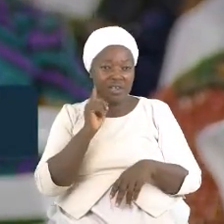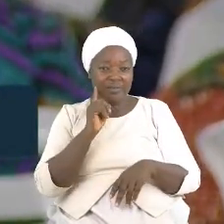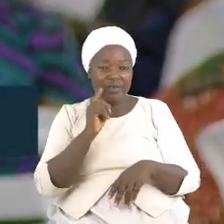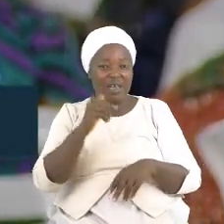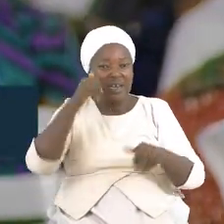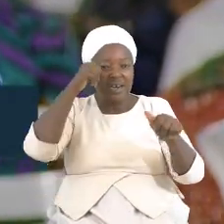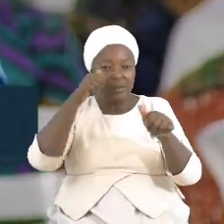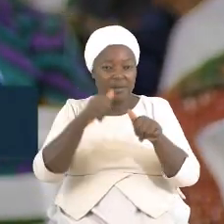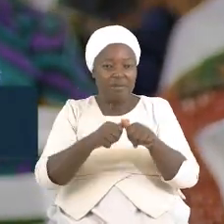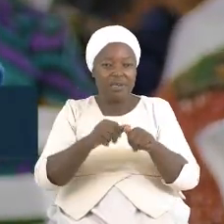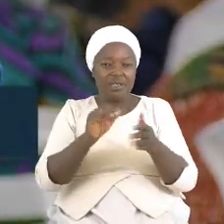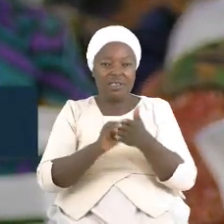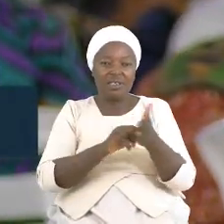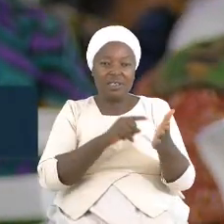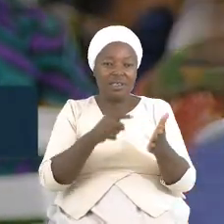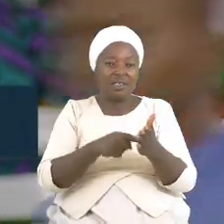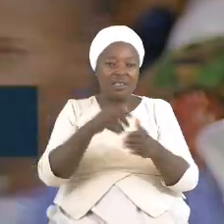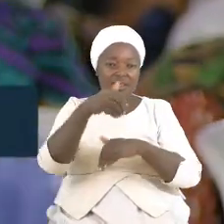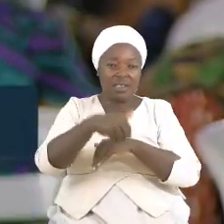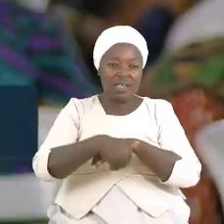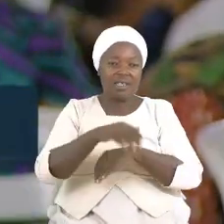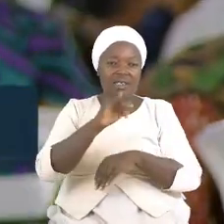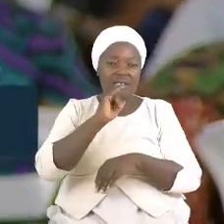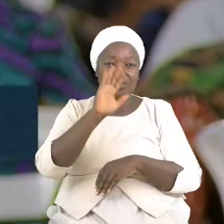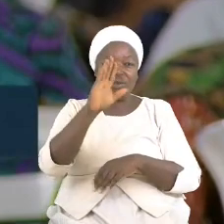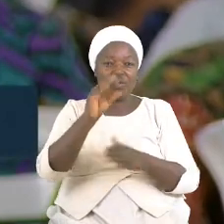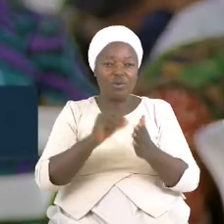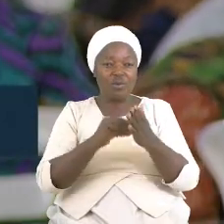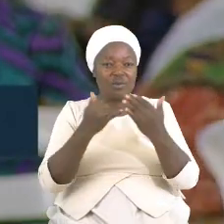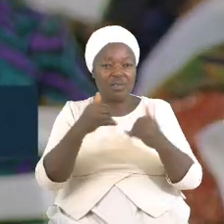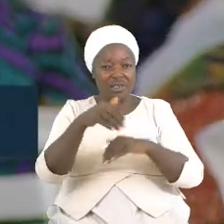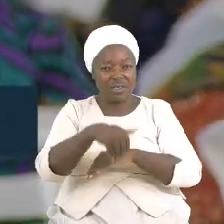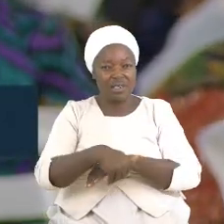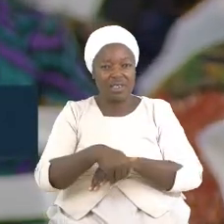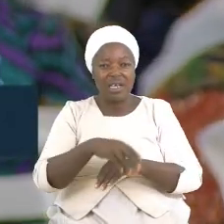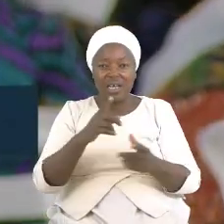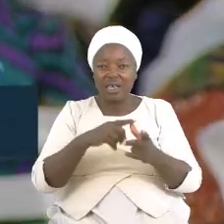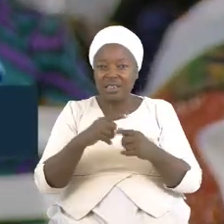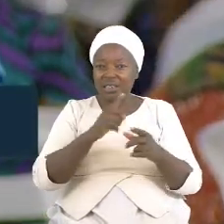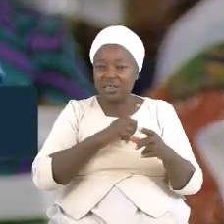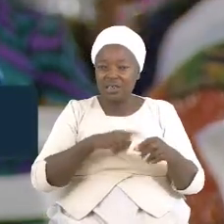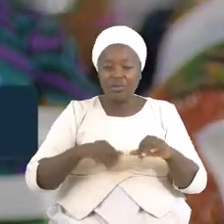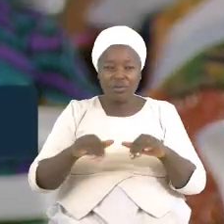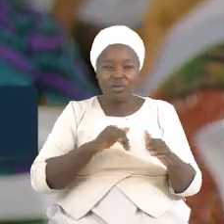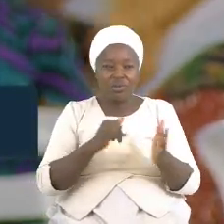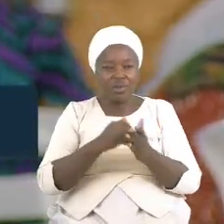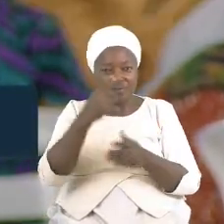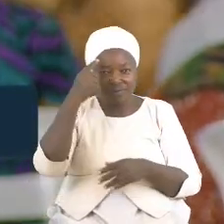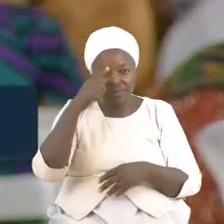Every soul is precious before the Lord.